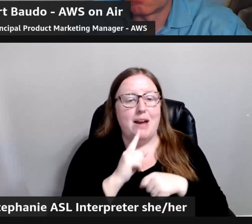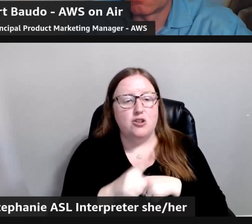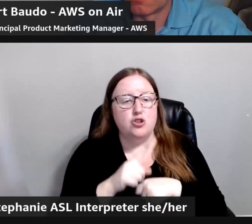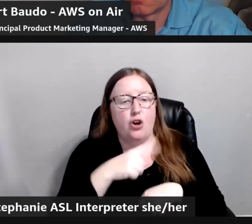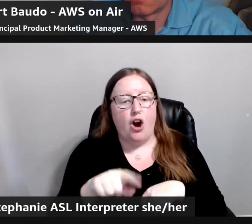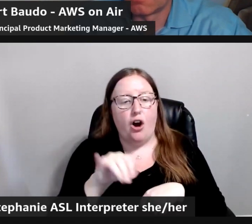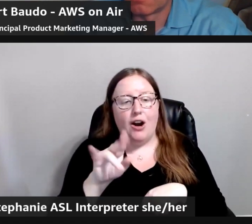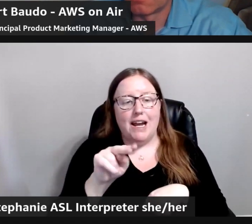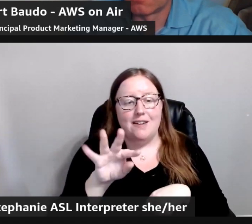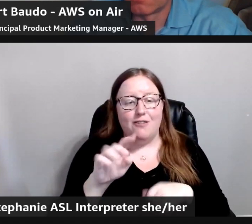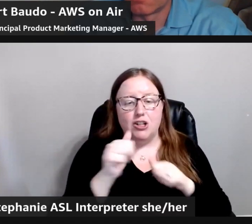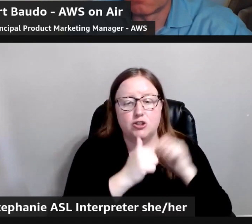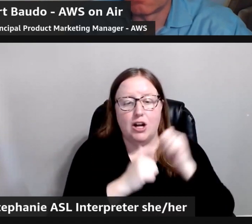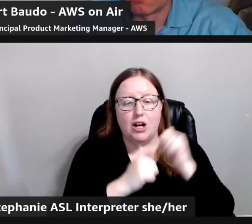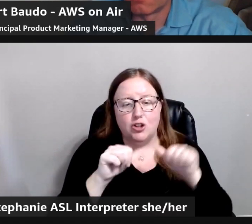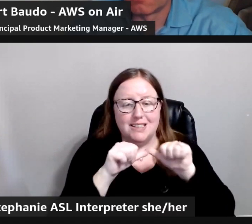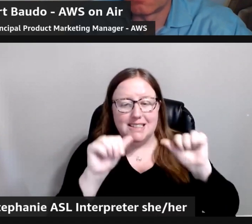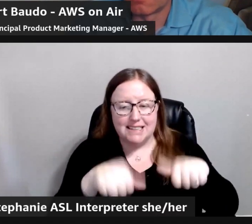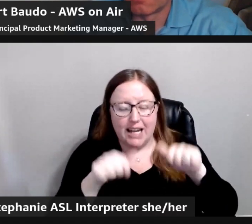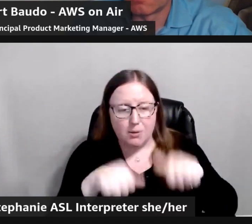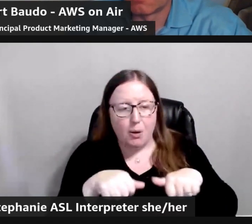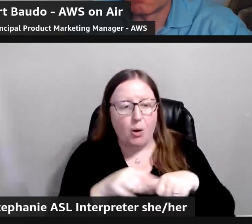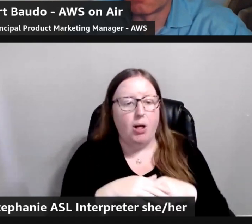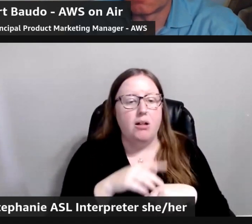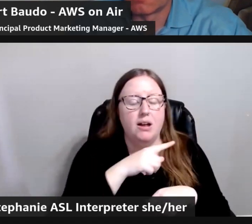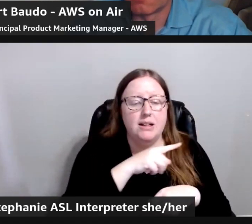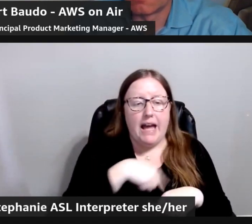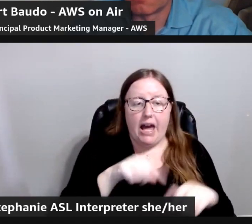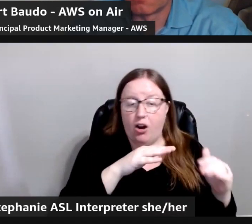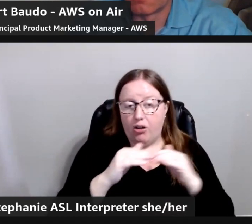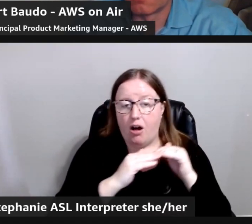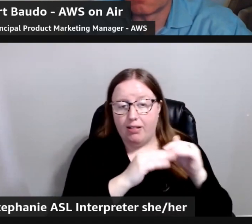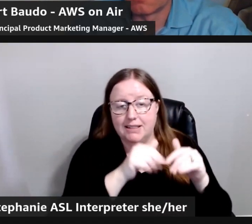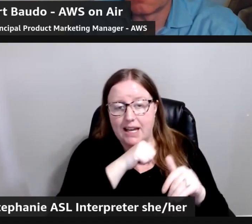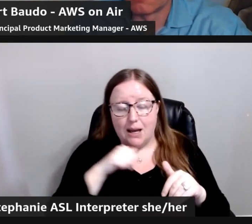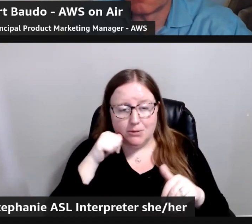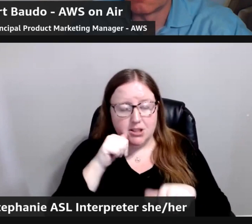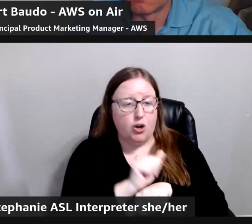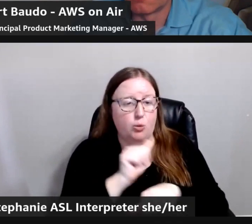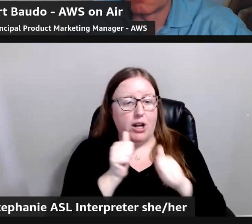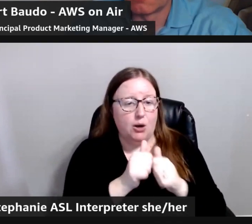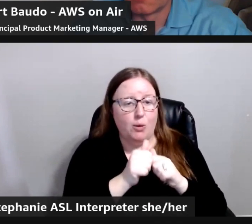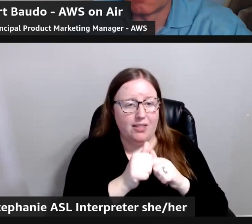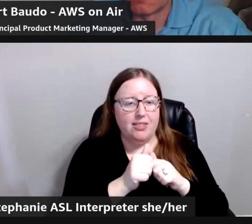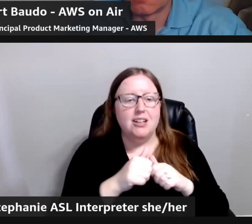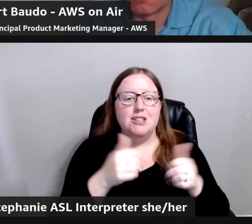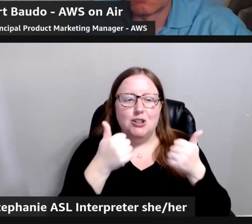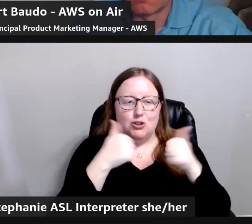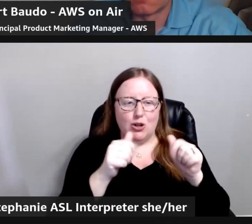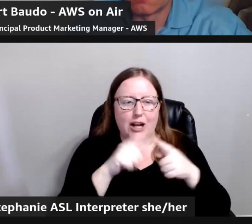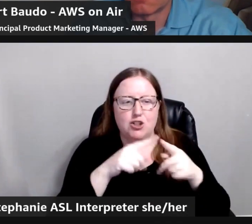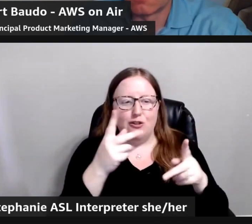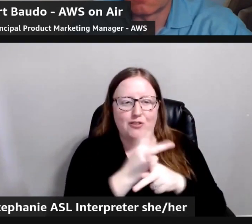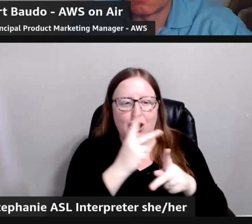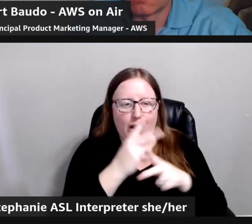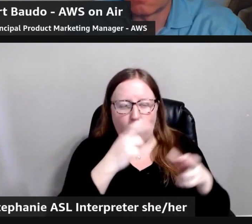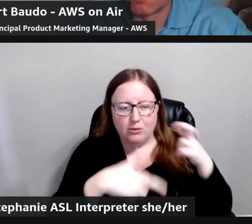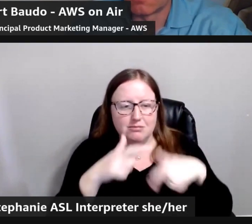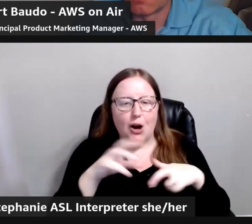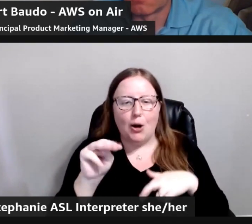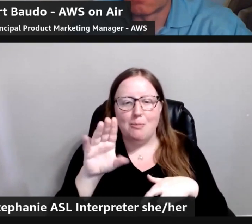infrastructure is sustainable. And then certainly our colleagues at Amazon are doing incredible work around the circularity of our own